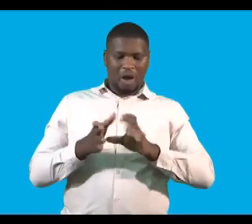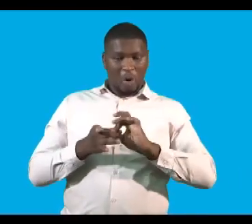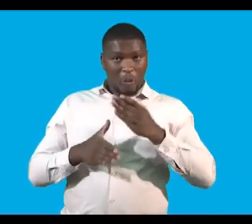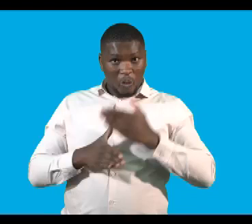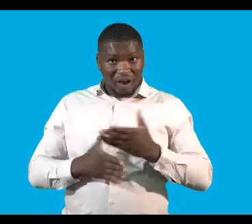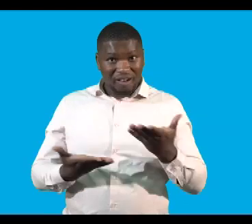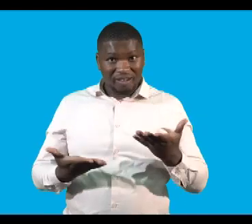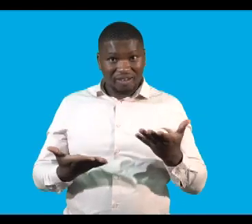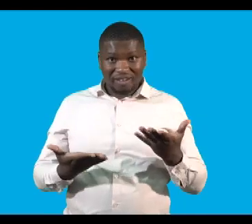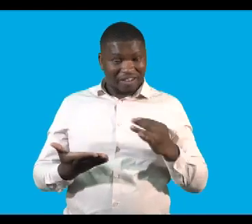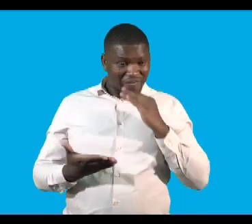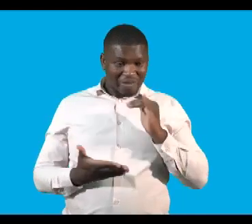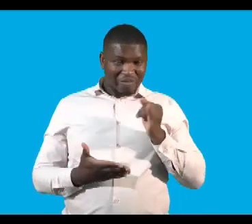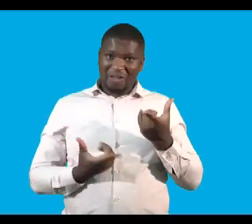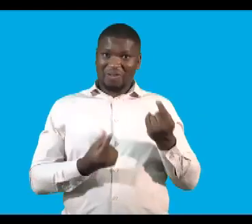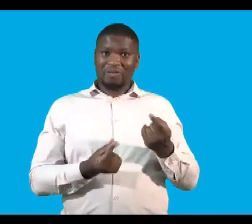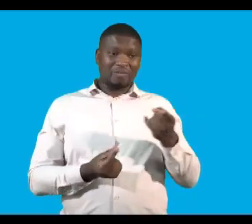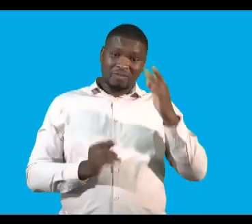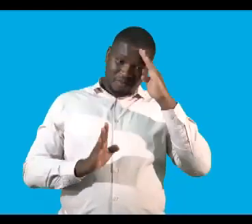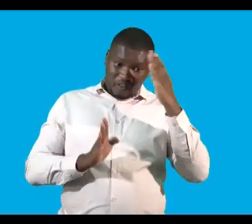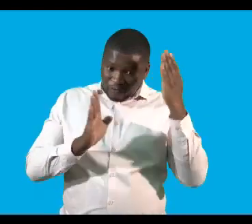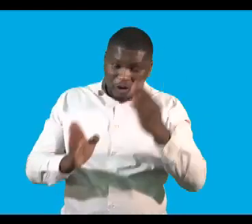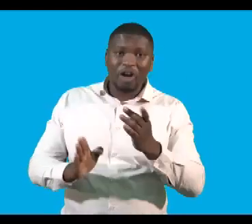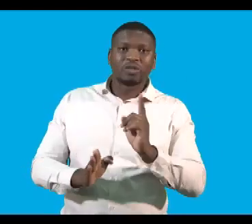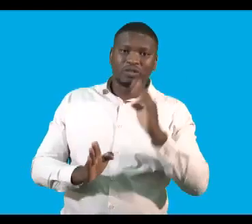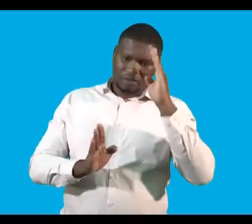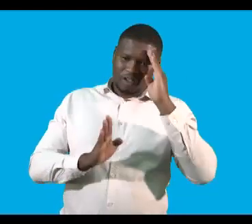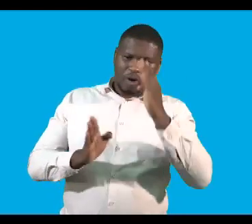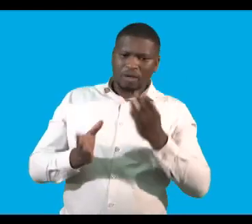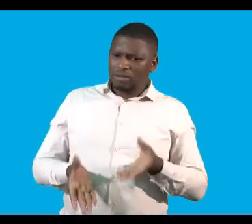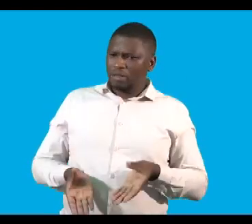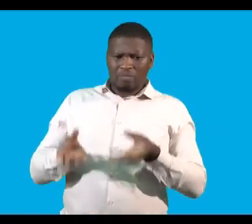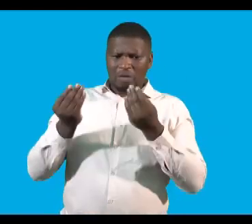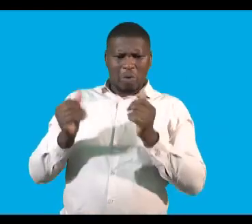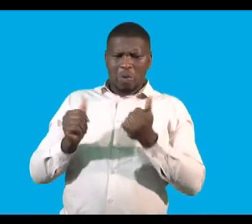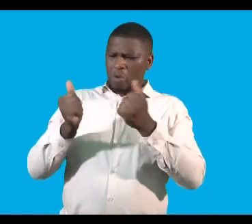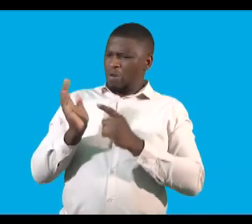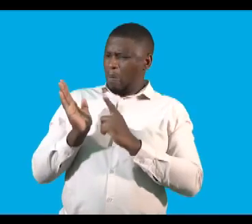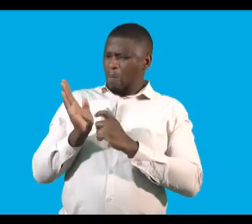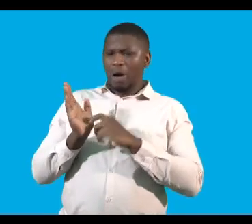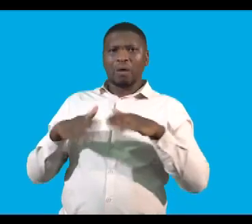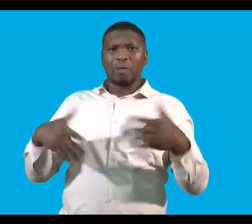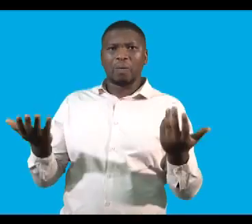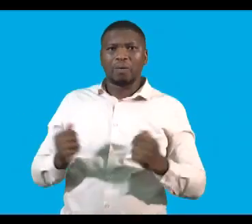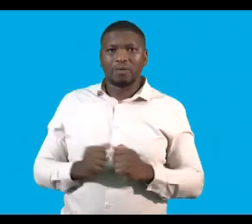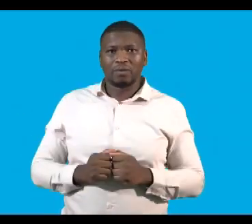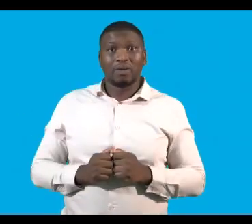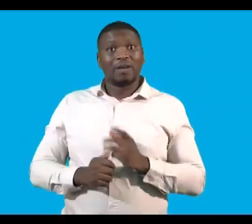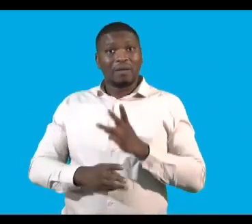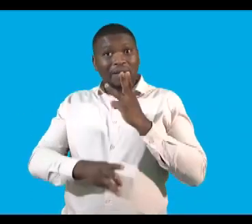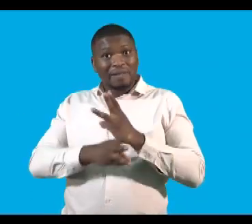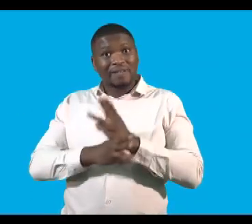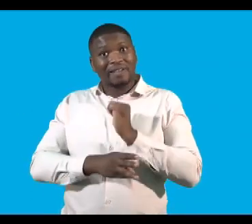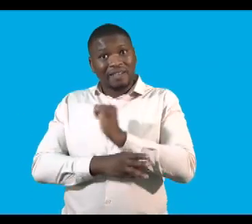is also unethical. His focus is on the idea that he didn't even get a really good mark. His